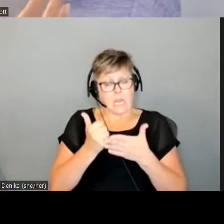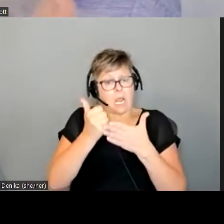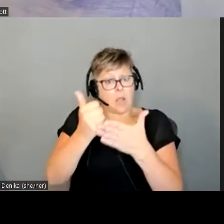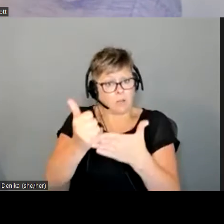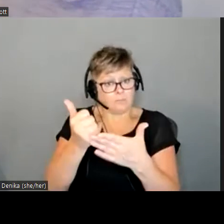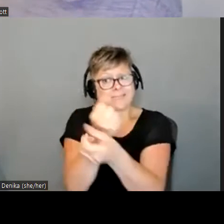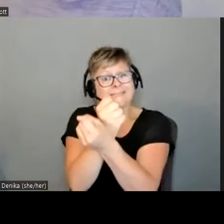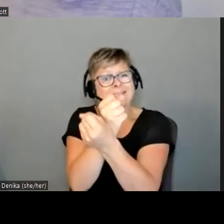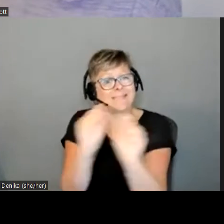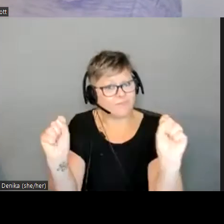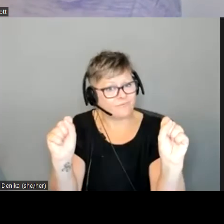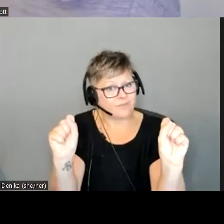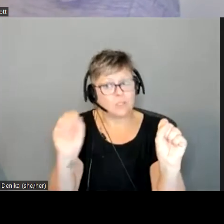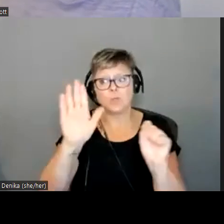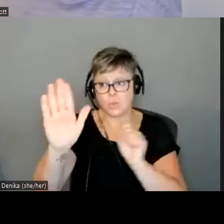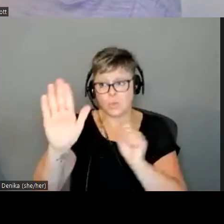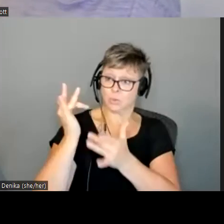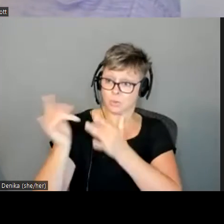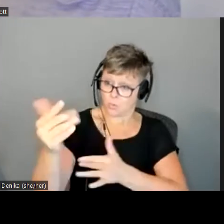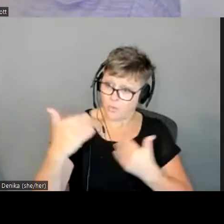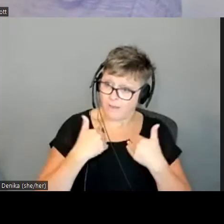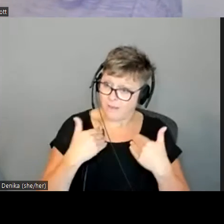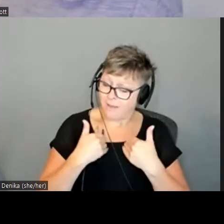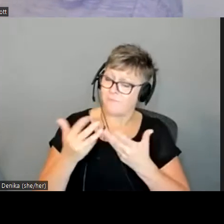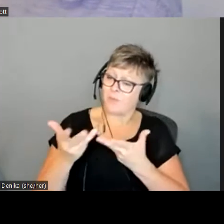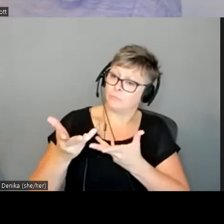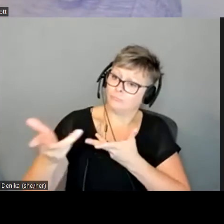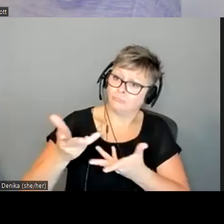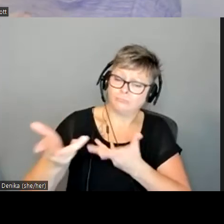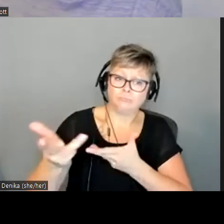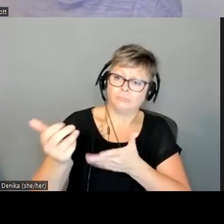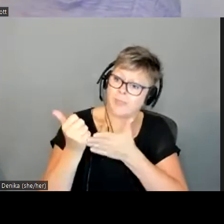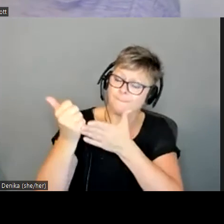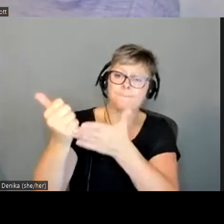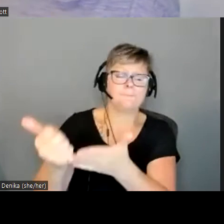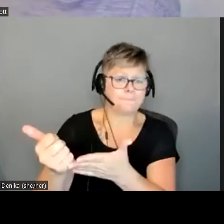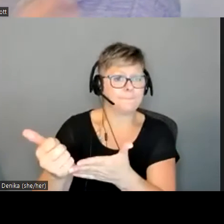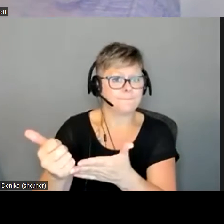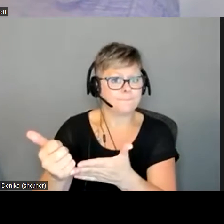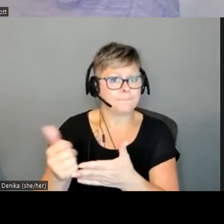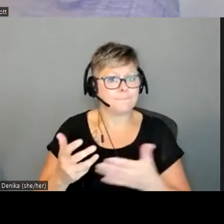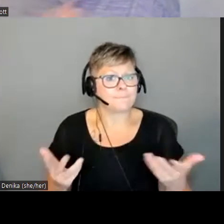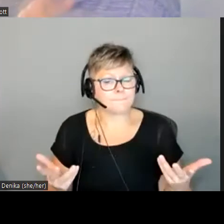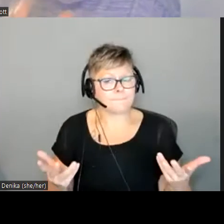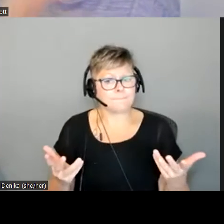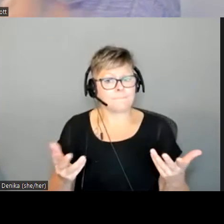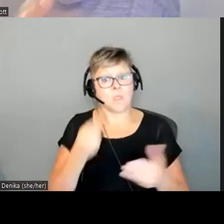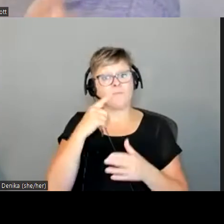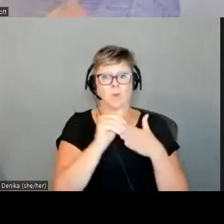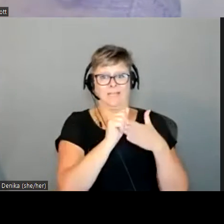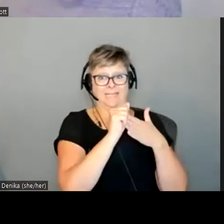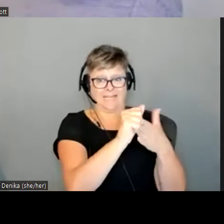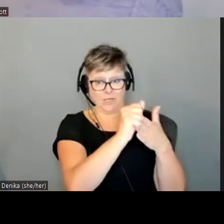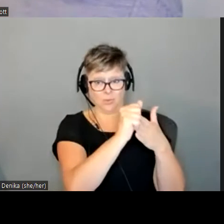with the concerns that the patient or client has. Um, but again, I go back in terms of leadership. I think we're